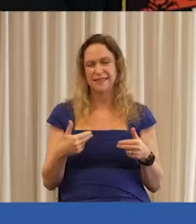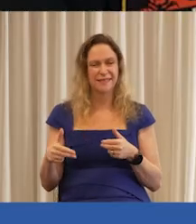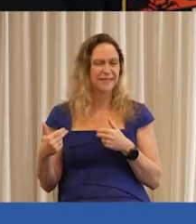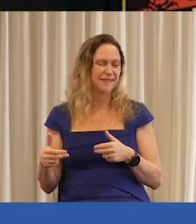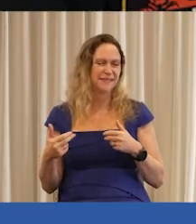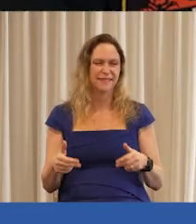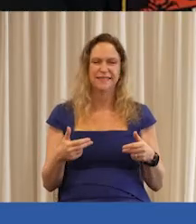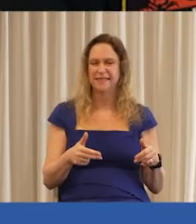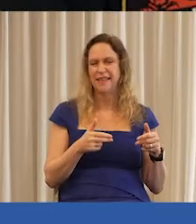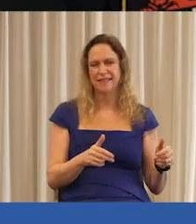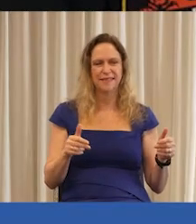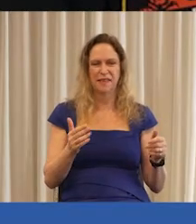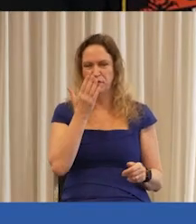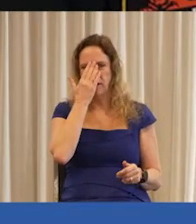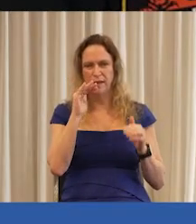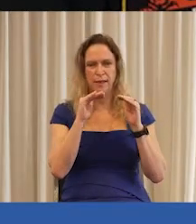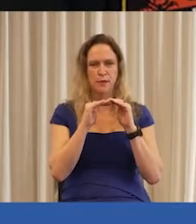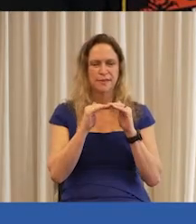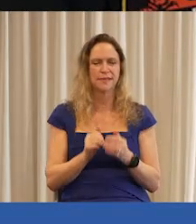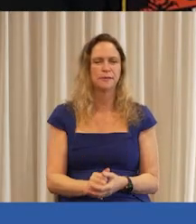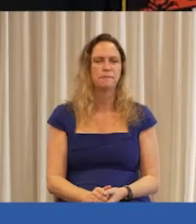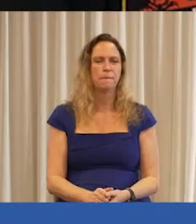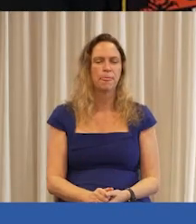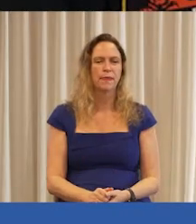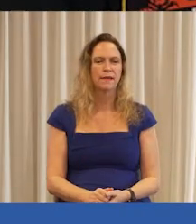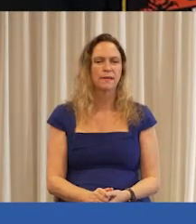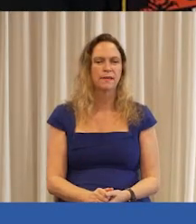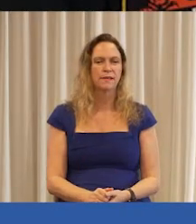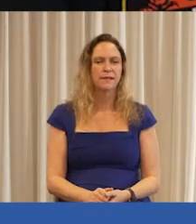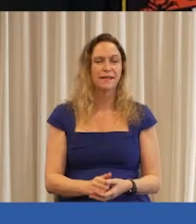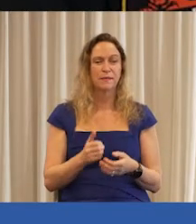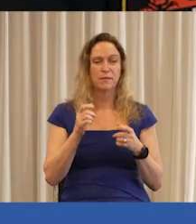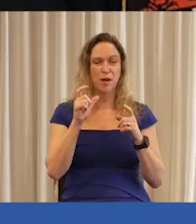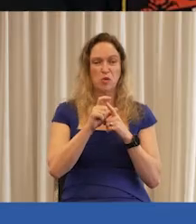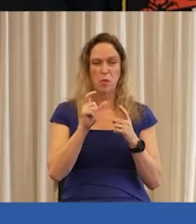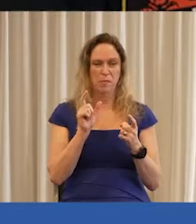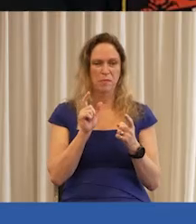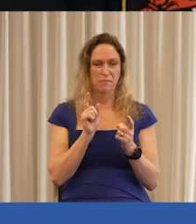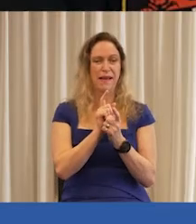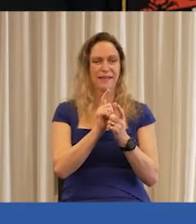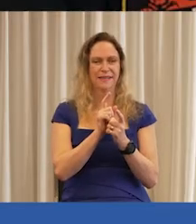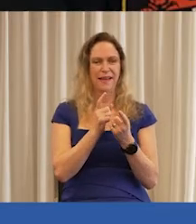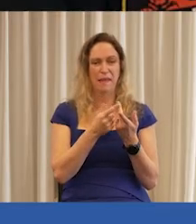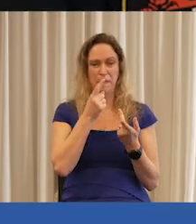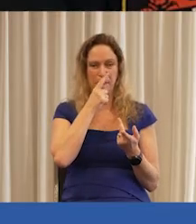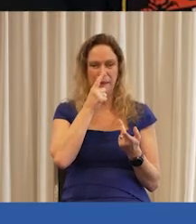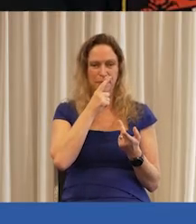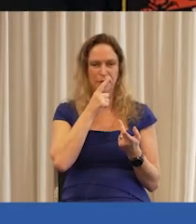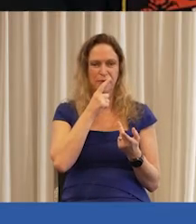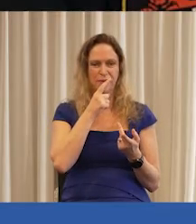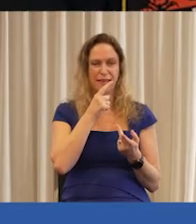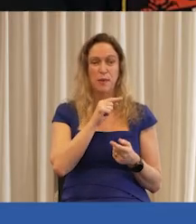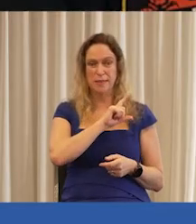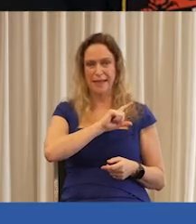front lawn of that house. And from that, Rachel built connections. So we went to the after party. There's the dancing up there. We